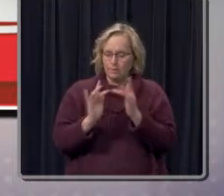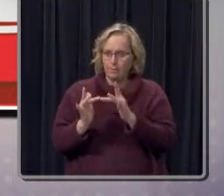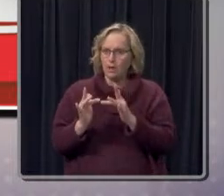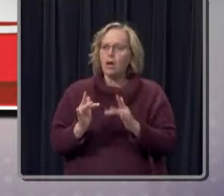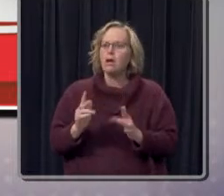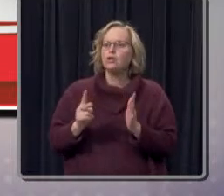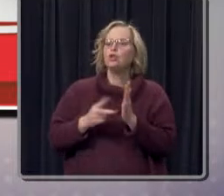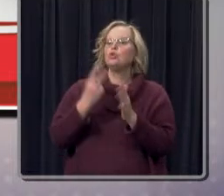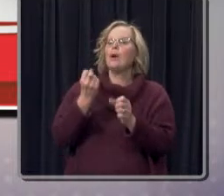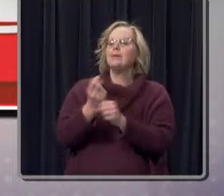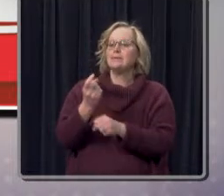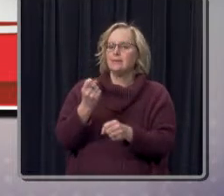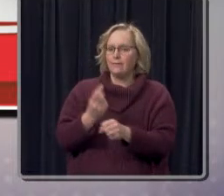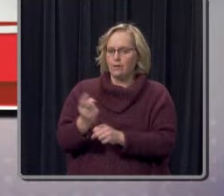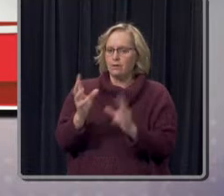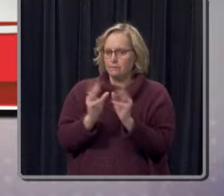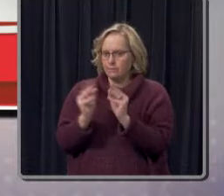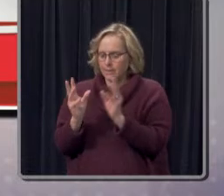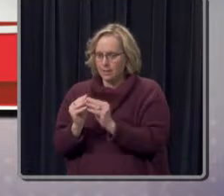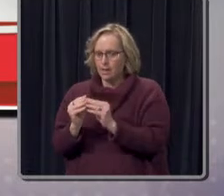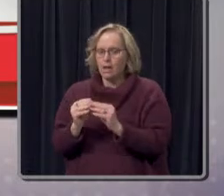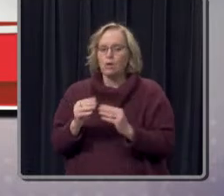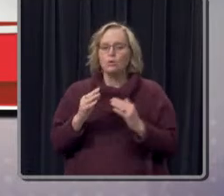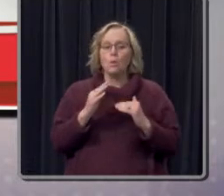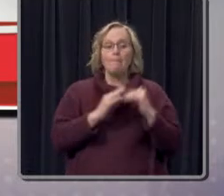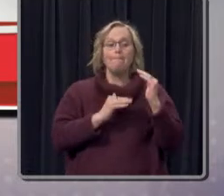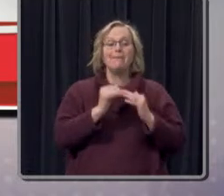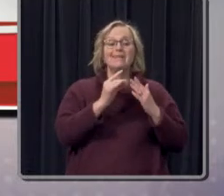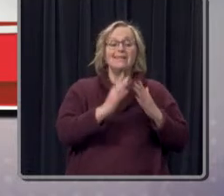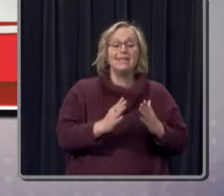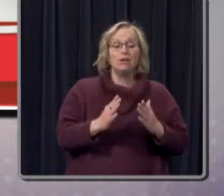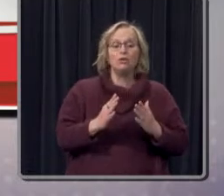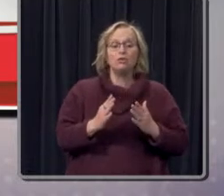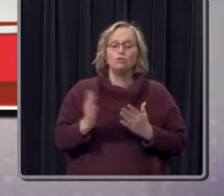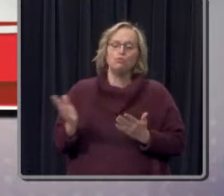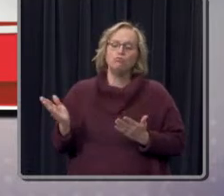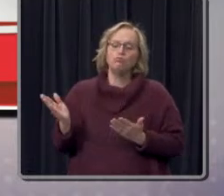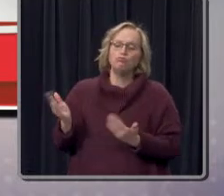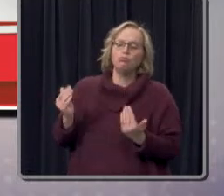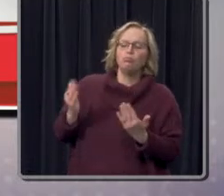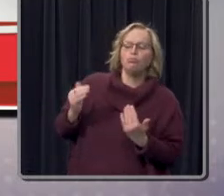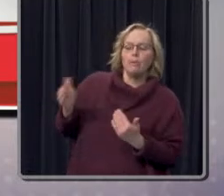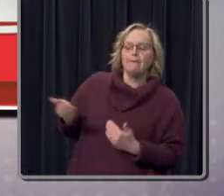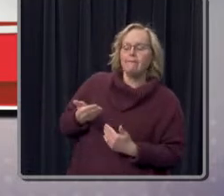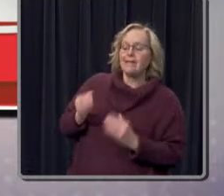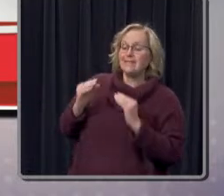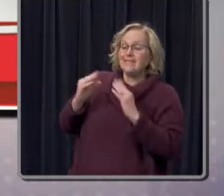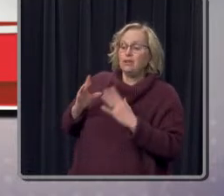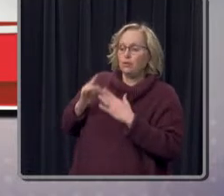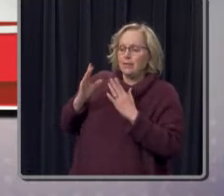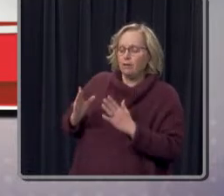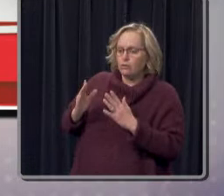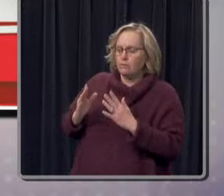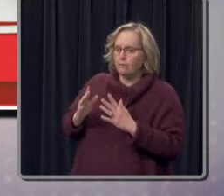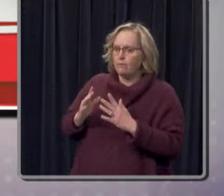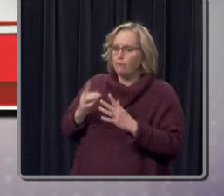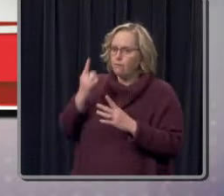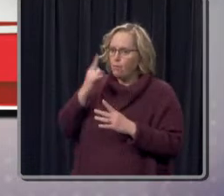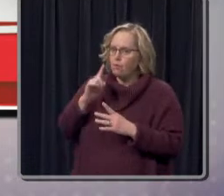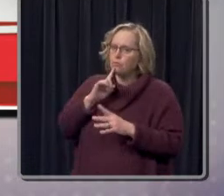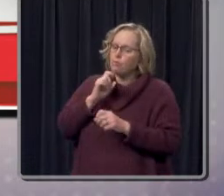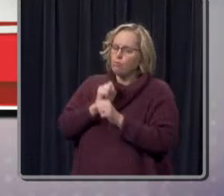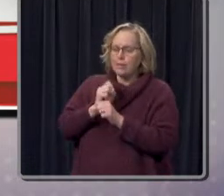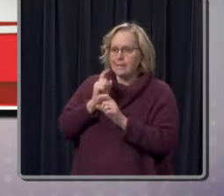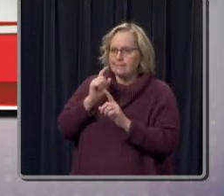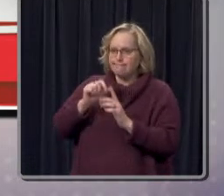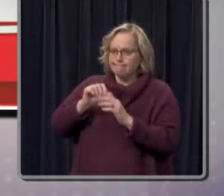building leaders to bring in their teacher leaders for some pretty intense, focused time in terms of really hitting